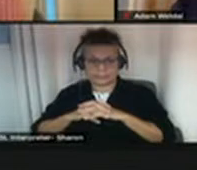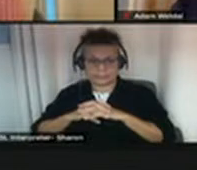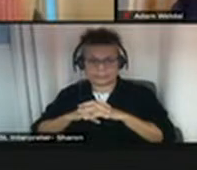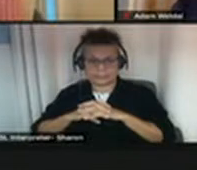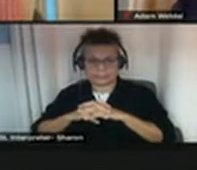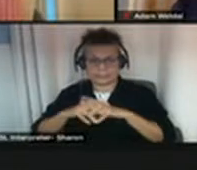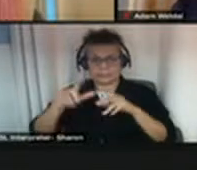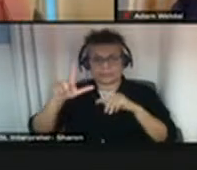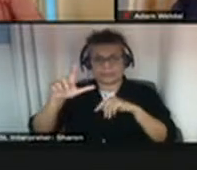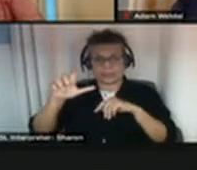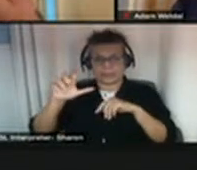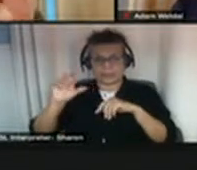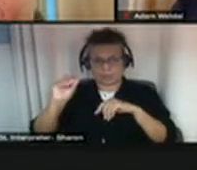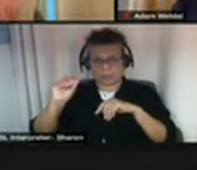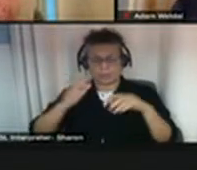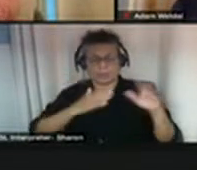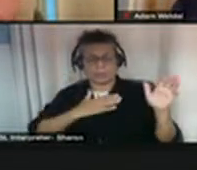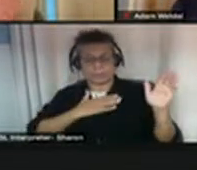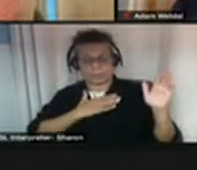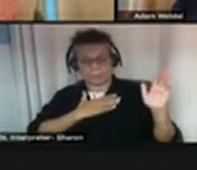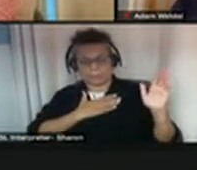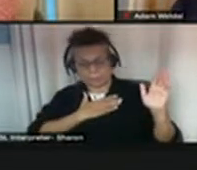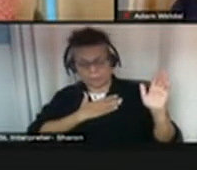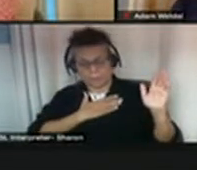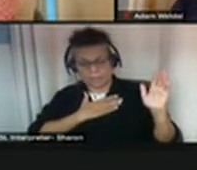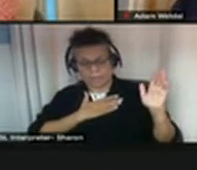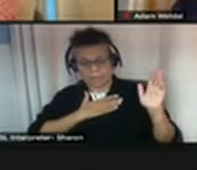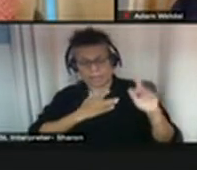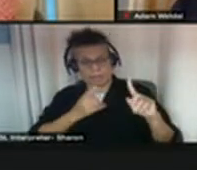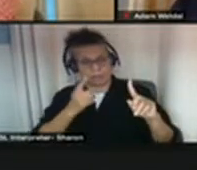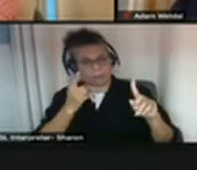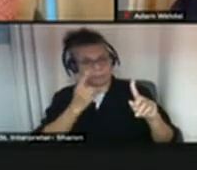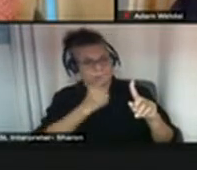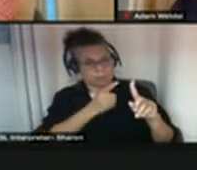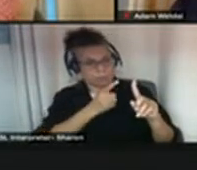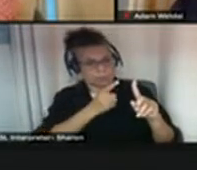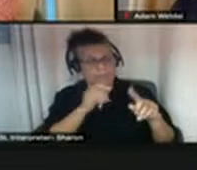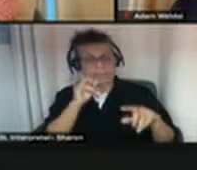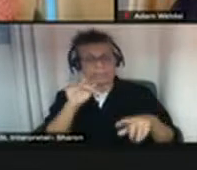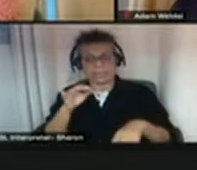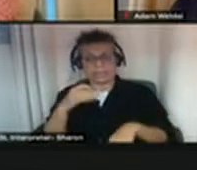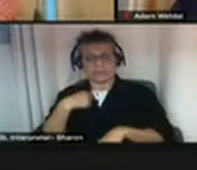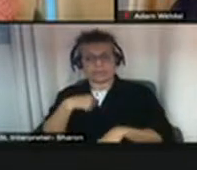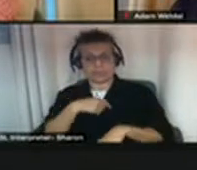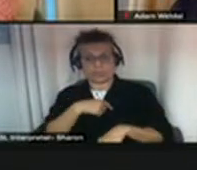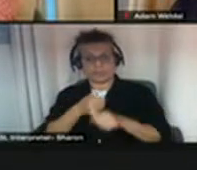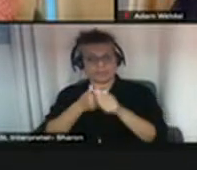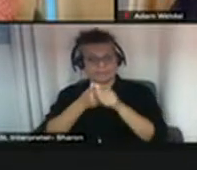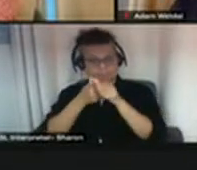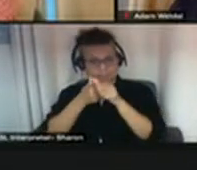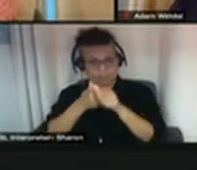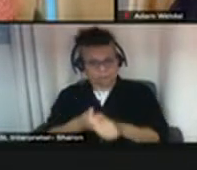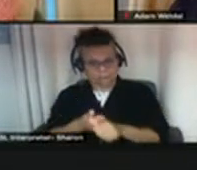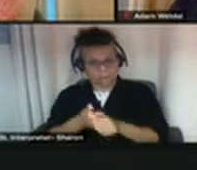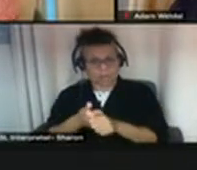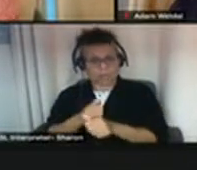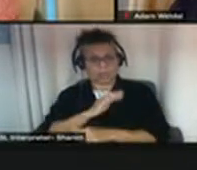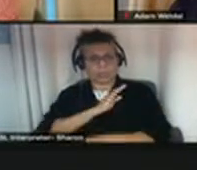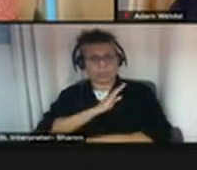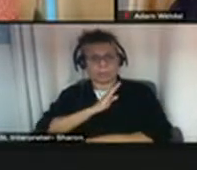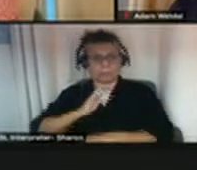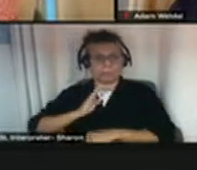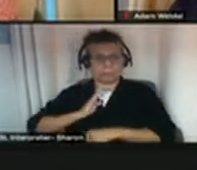So I guess my point would be that if we've followed the direction of the Board of Health